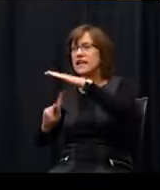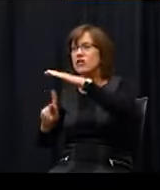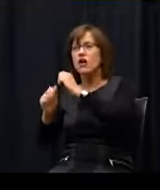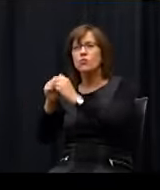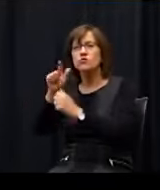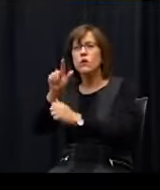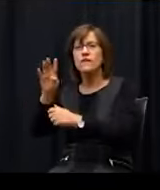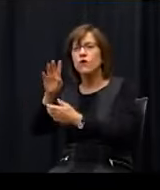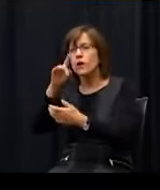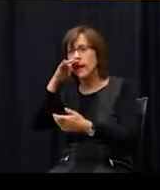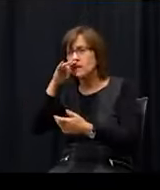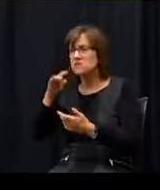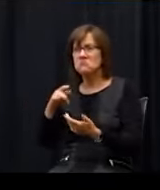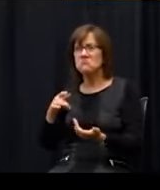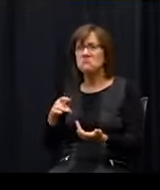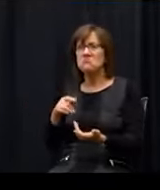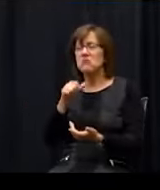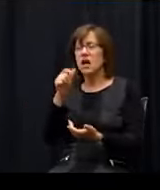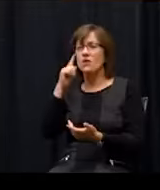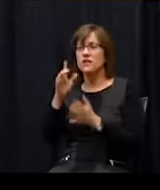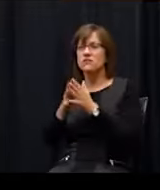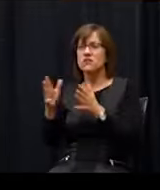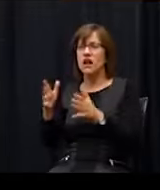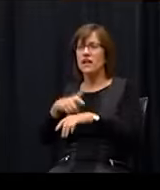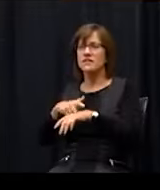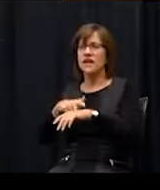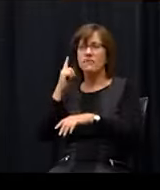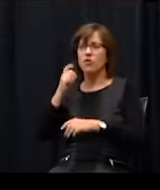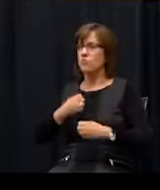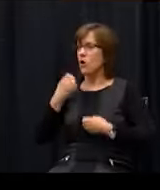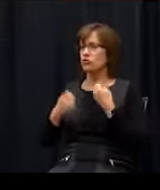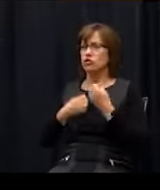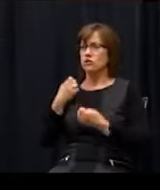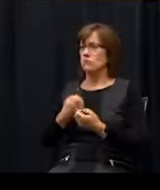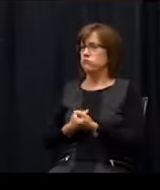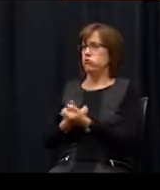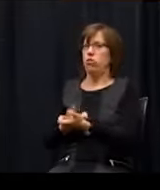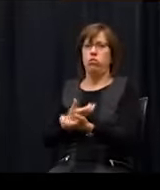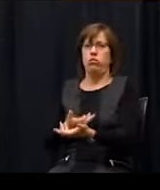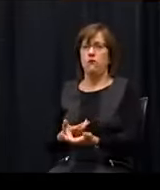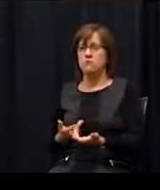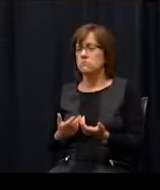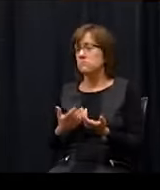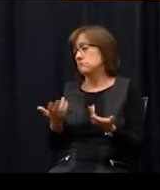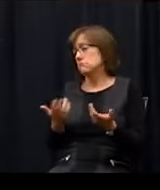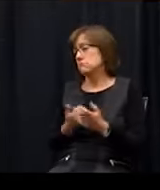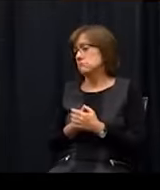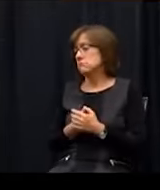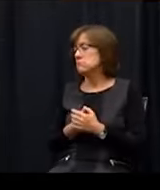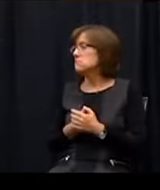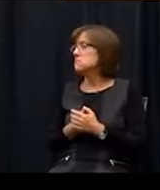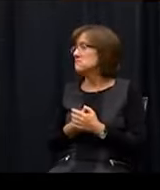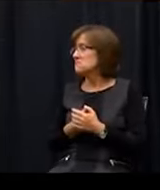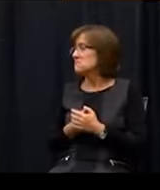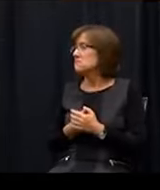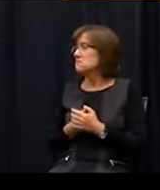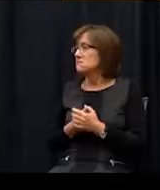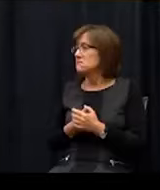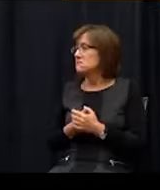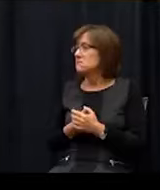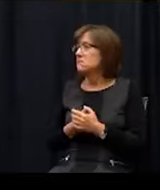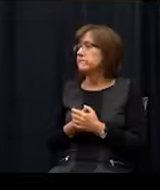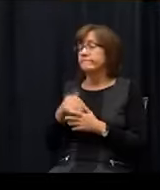I don't think there's much time for emotions, given what's the curriculum. And